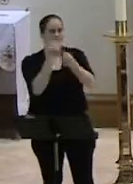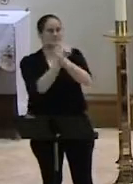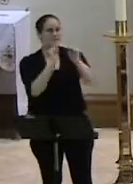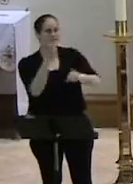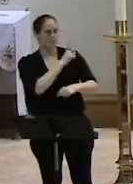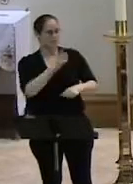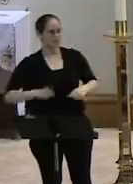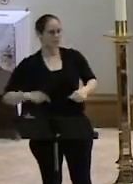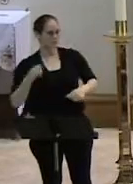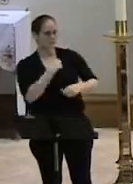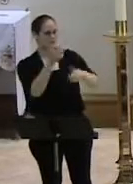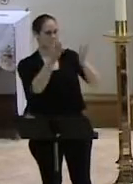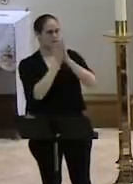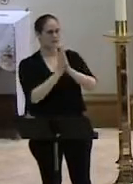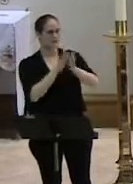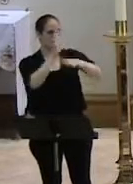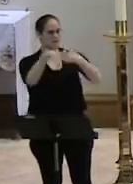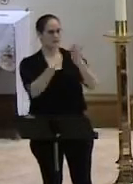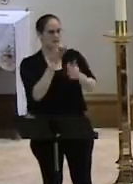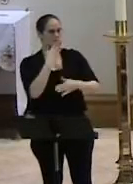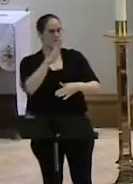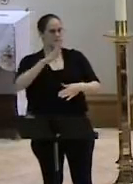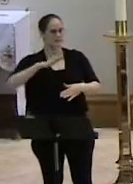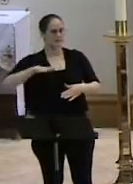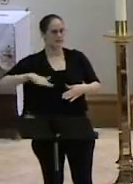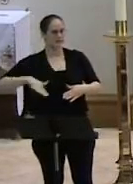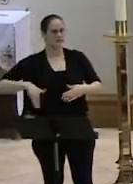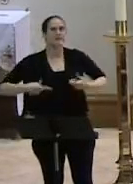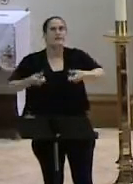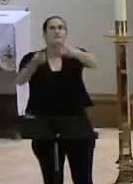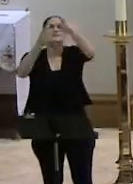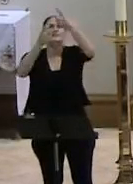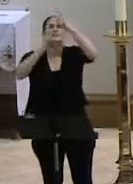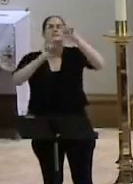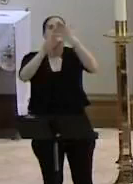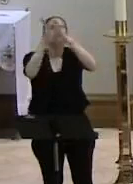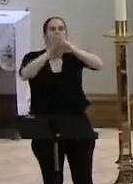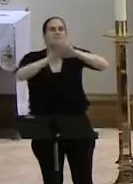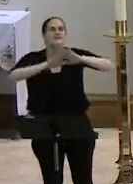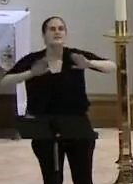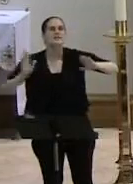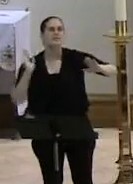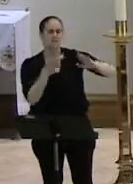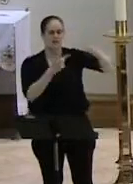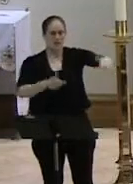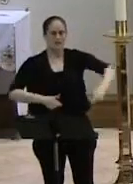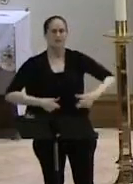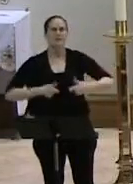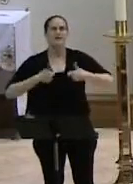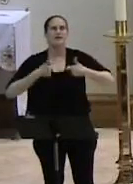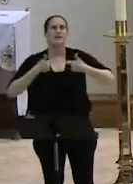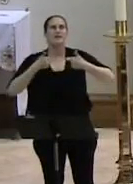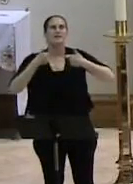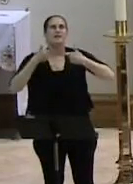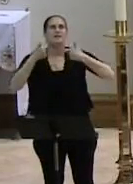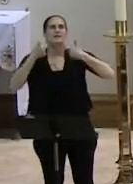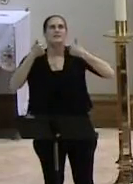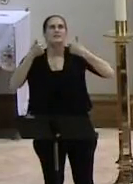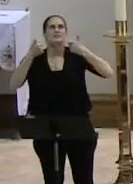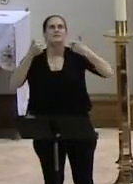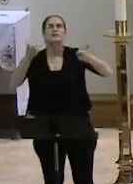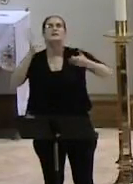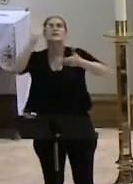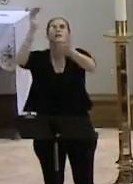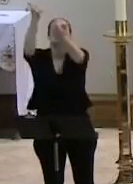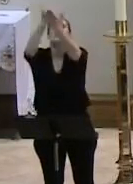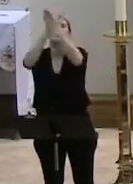us, Lord, we pray, from every evil. Graciously grant peace in our days, that by the help of